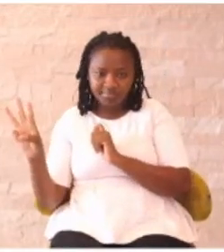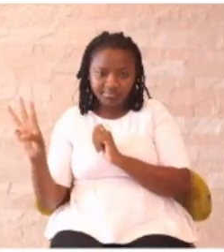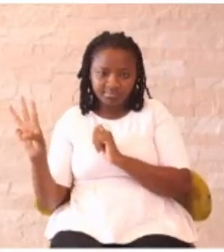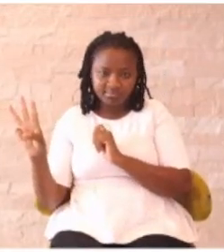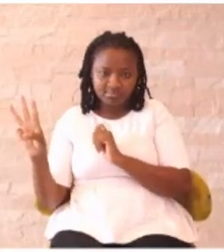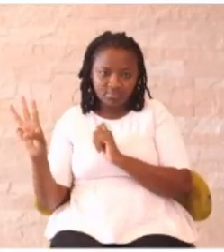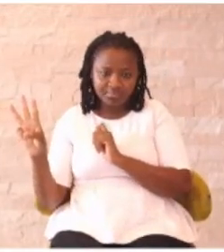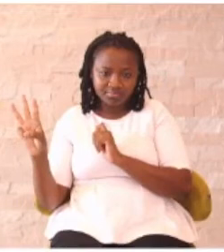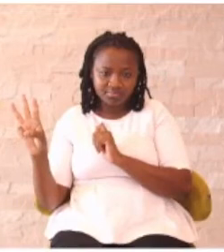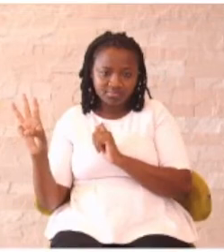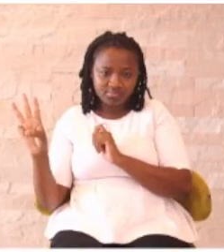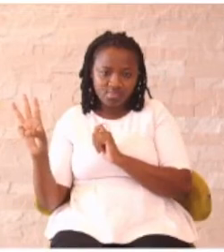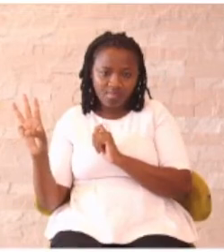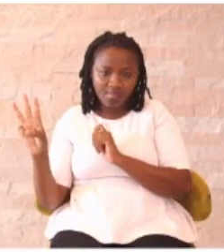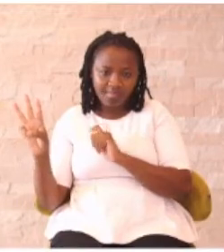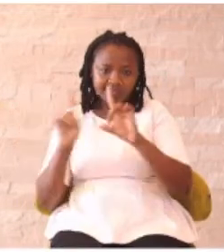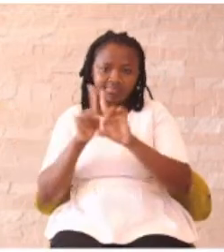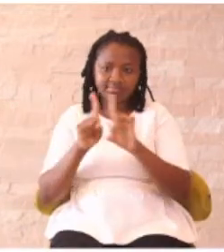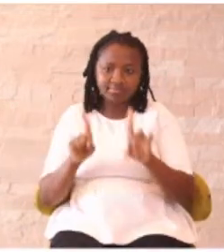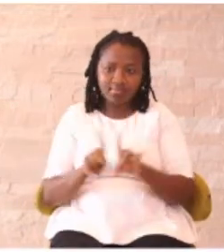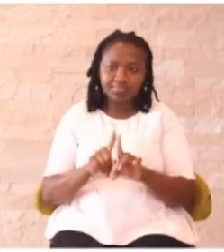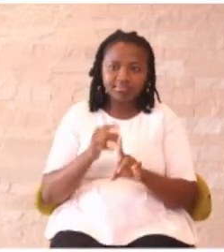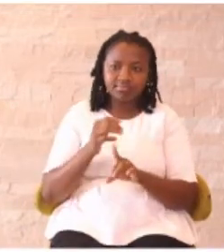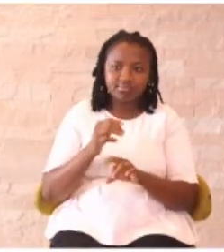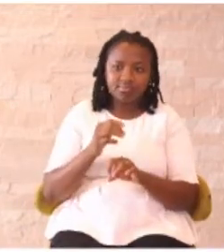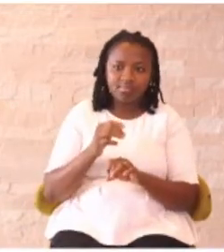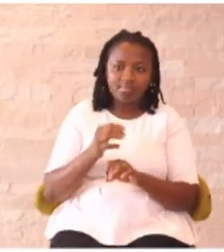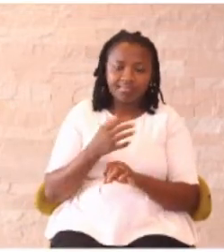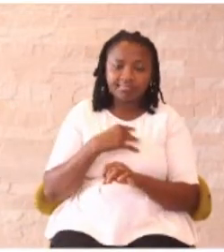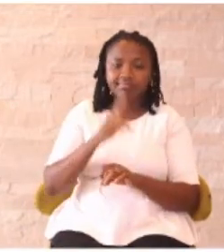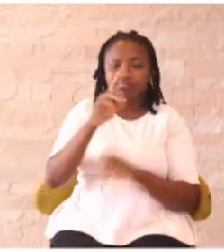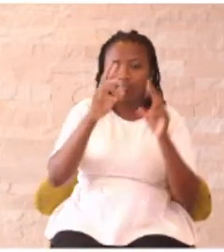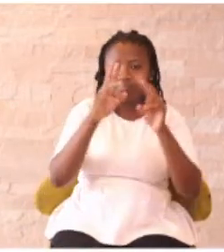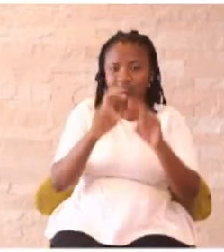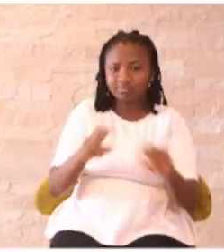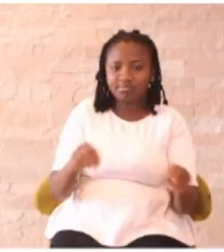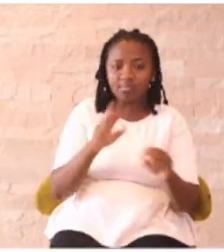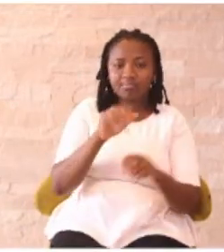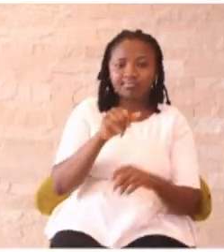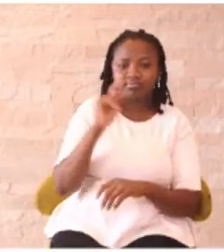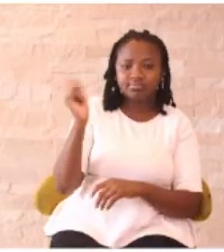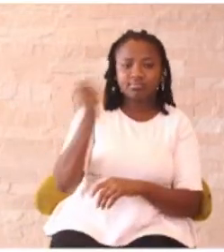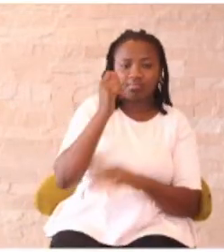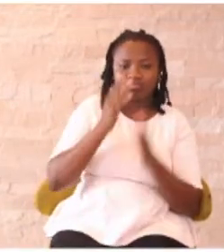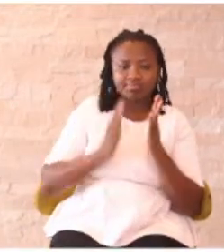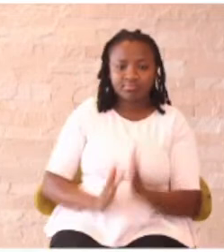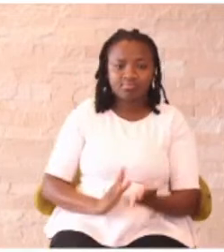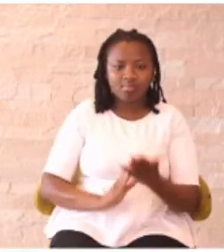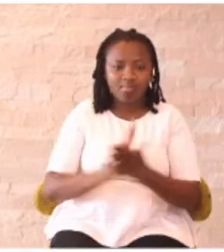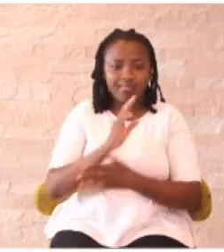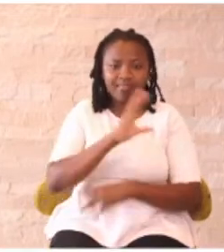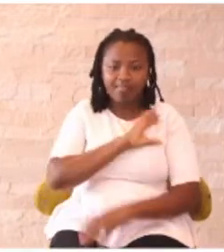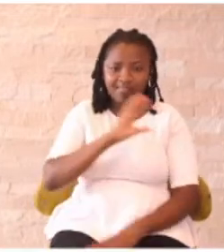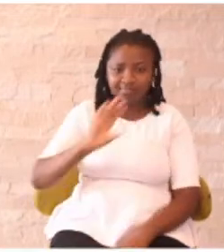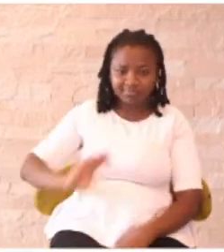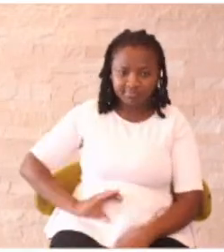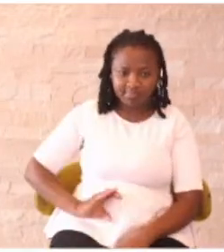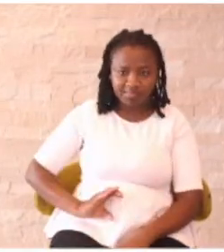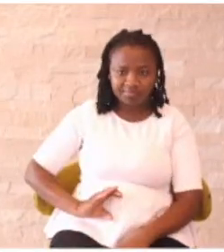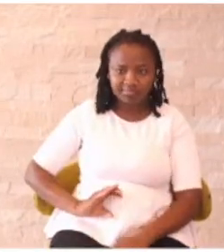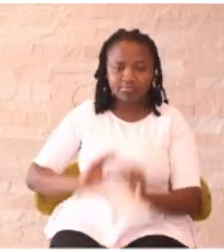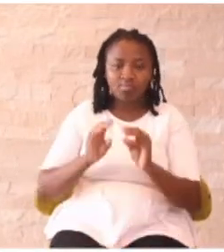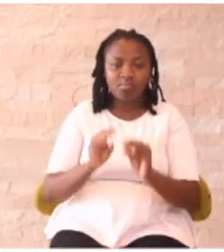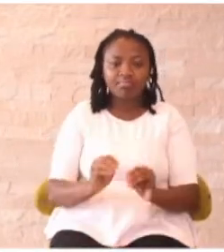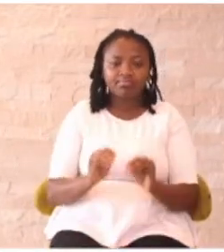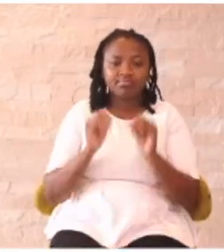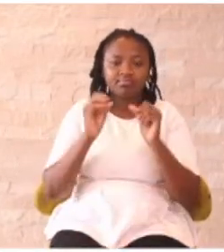a research, a survey that was done by Kenya Human Rights Commission on the laws, the quality of